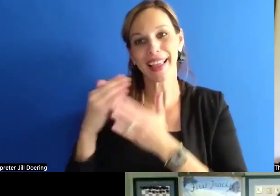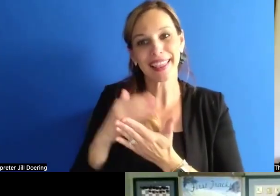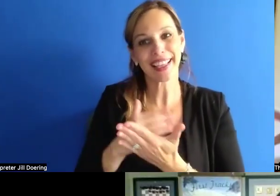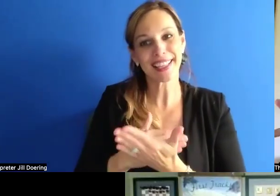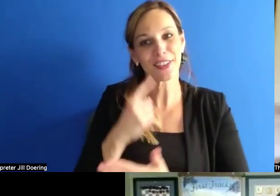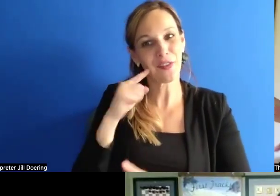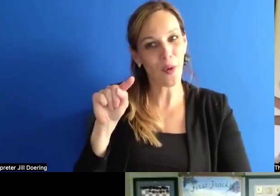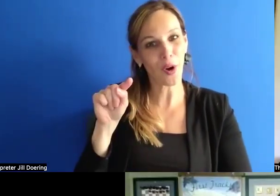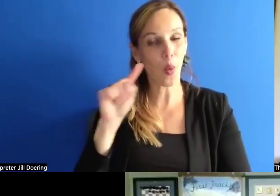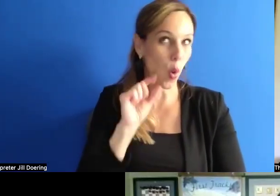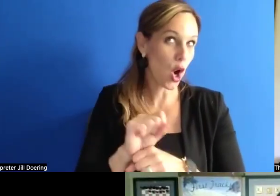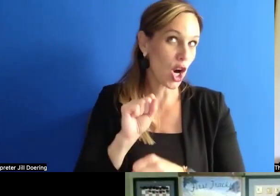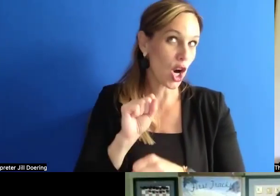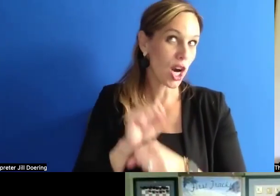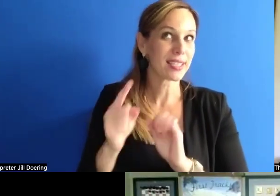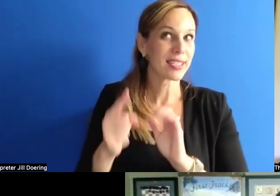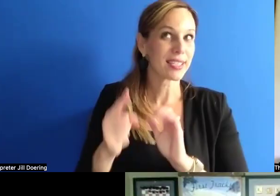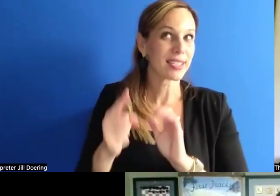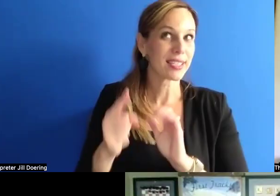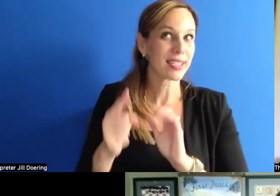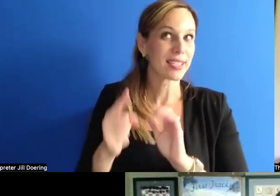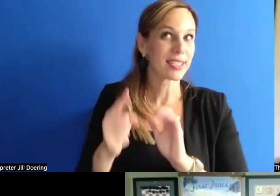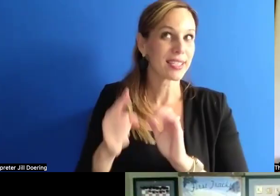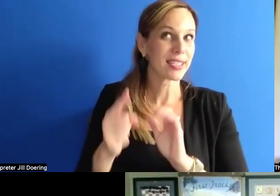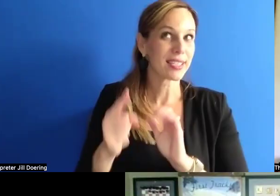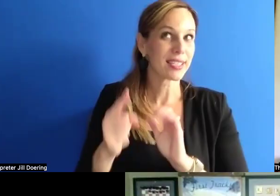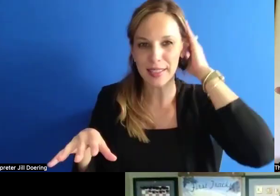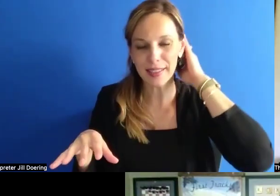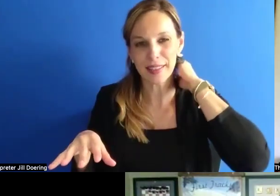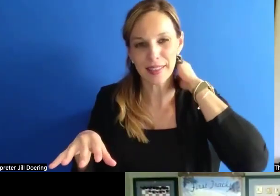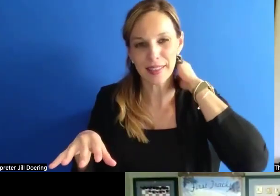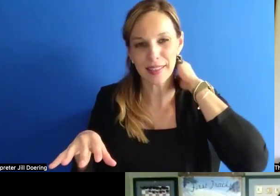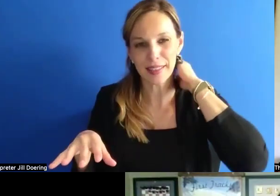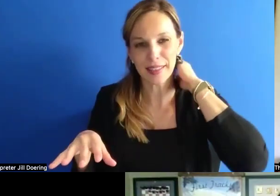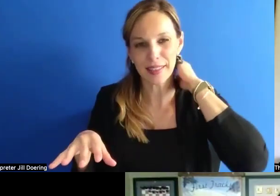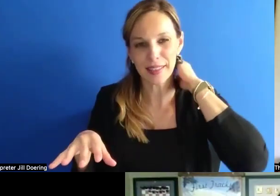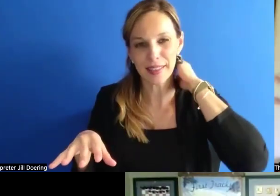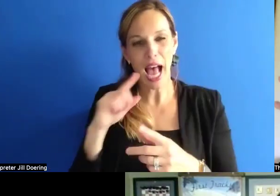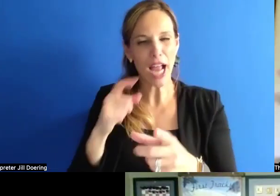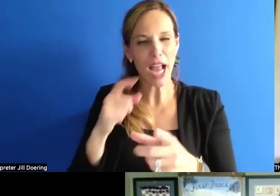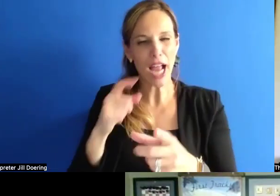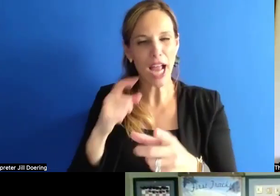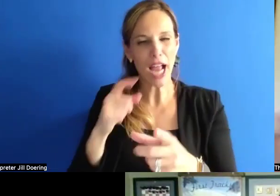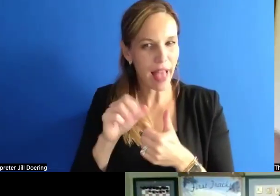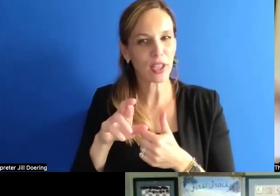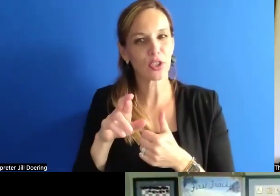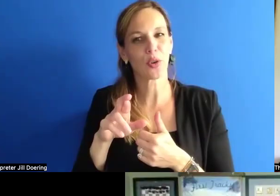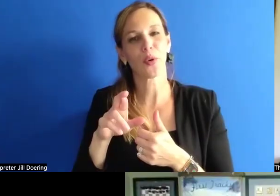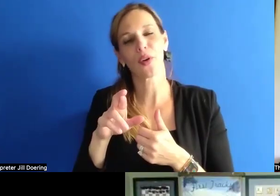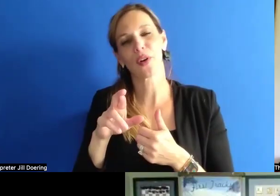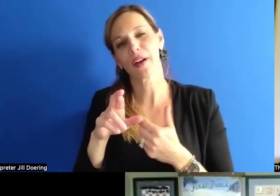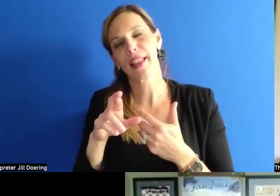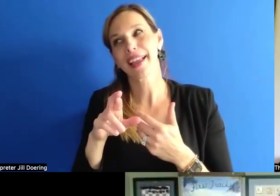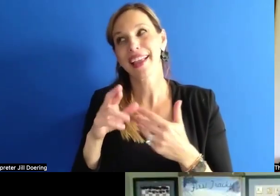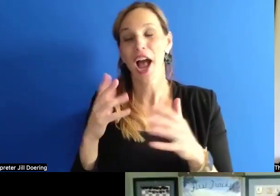for work. Sometimes with my students, try to give myself a challenge, or like they do that a moment or during